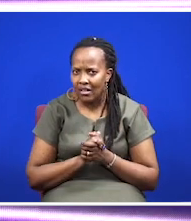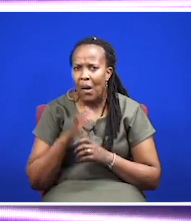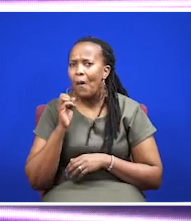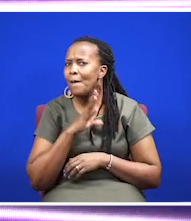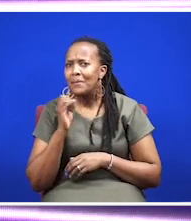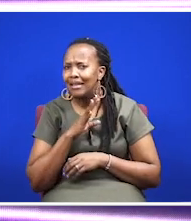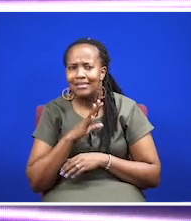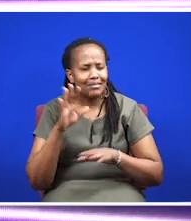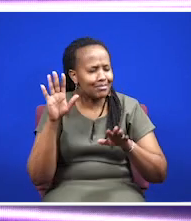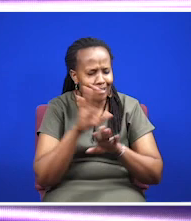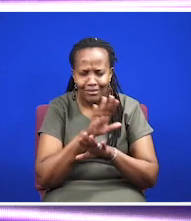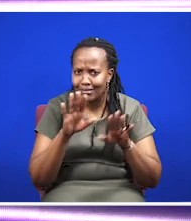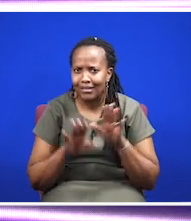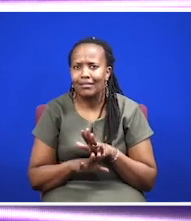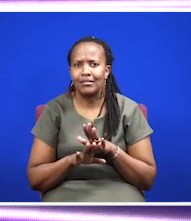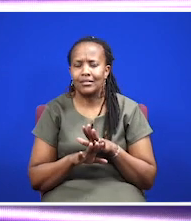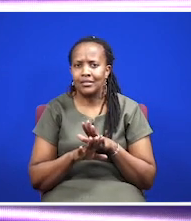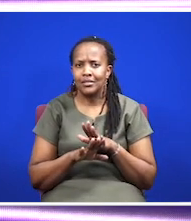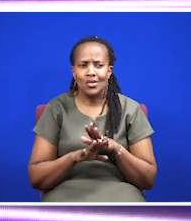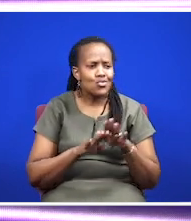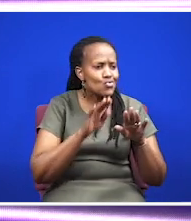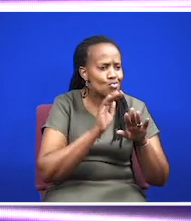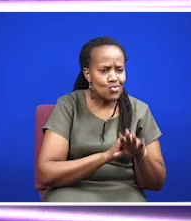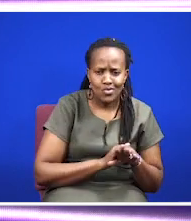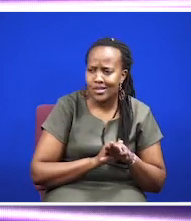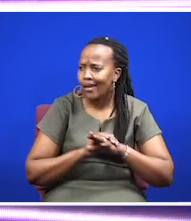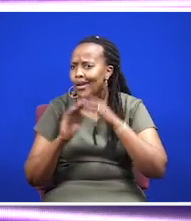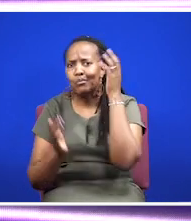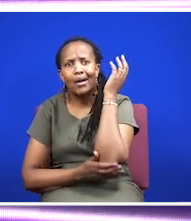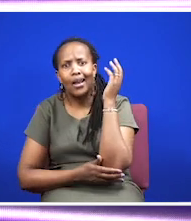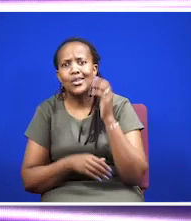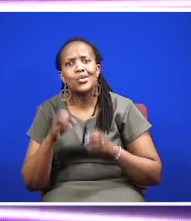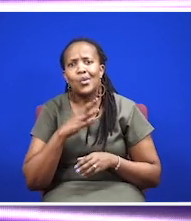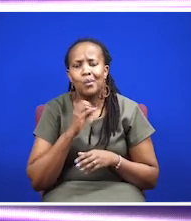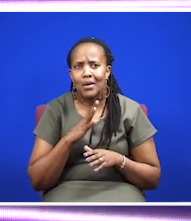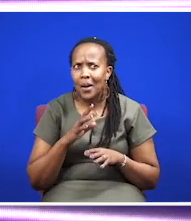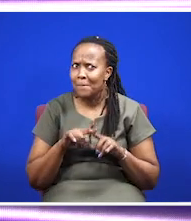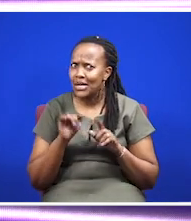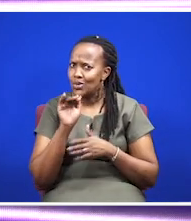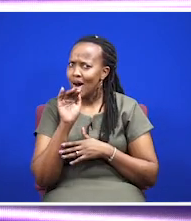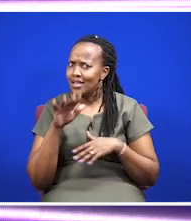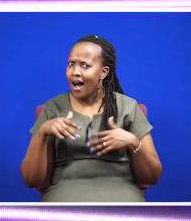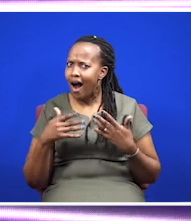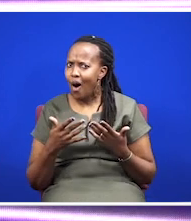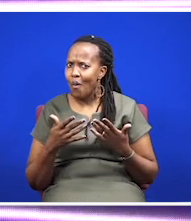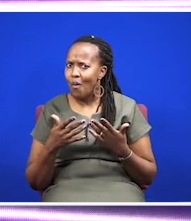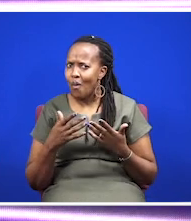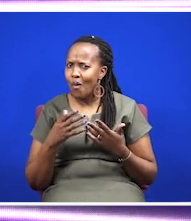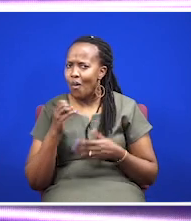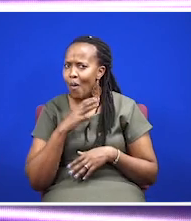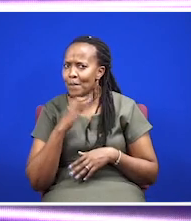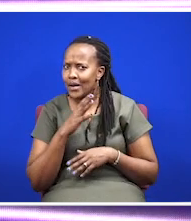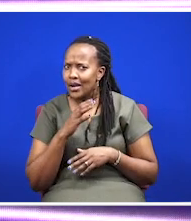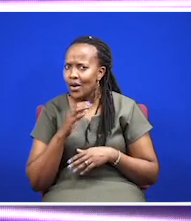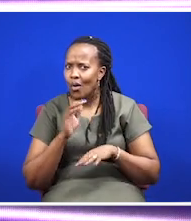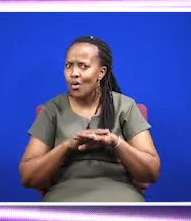everything, both good and bad. How can you complain about good? Let me illustrate it by a story